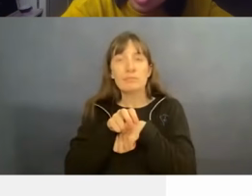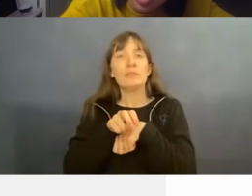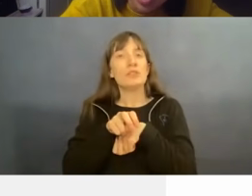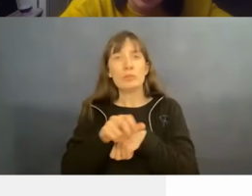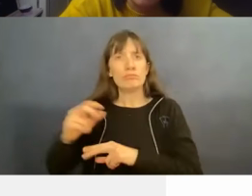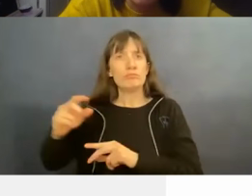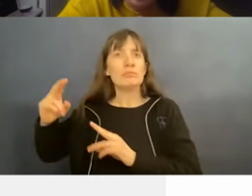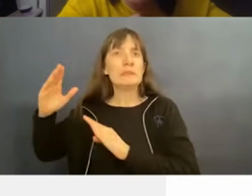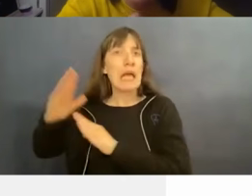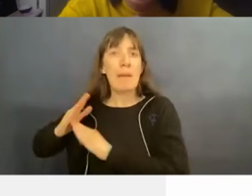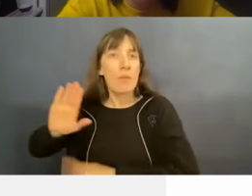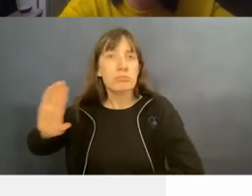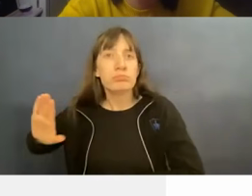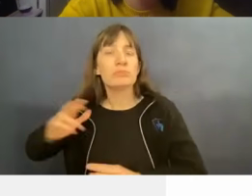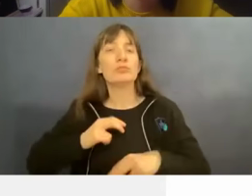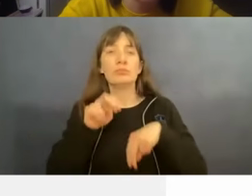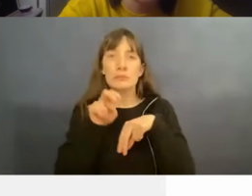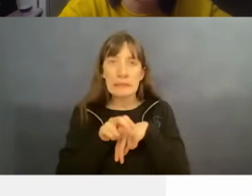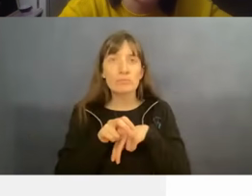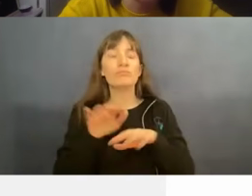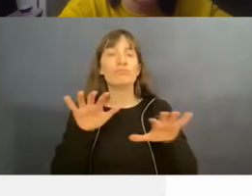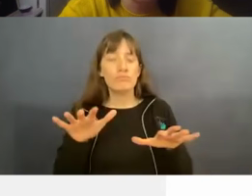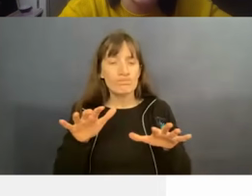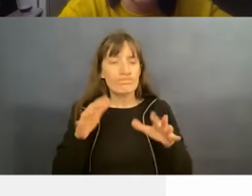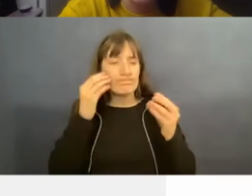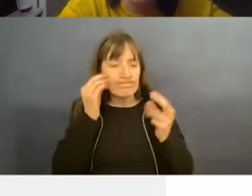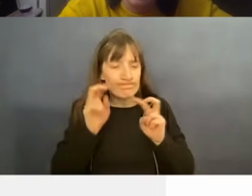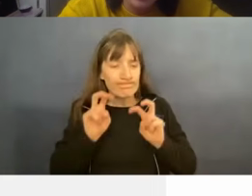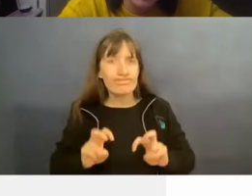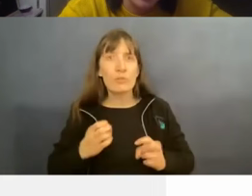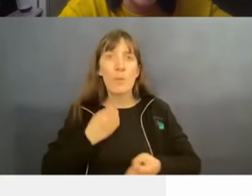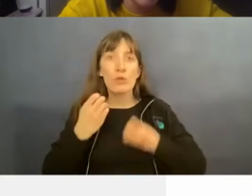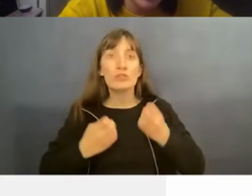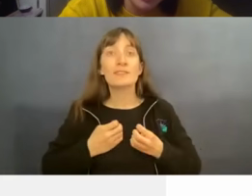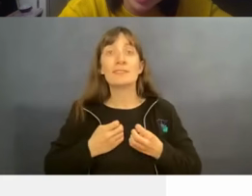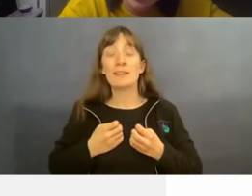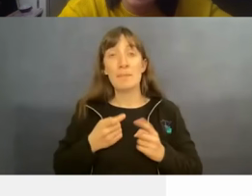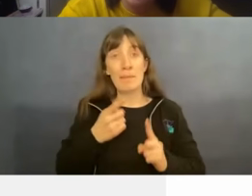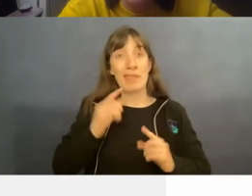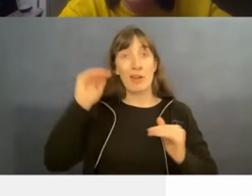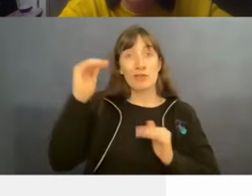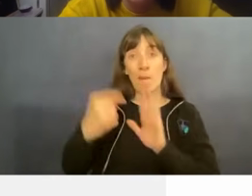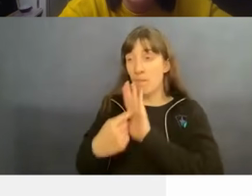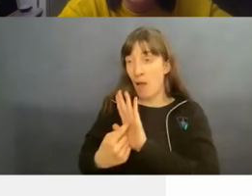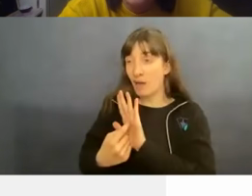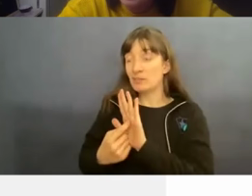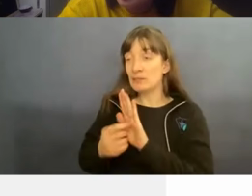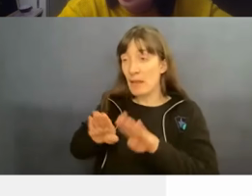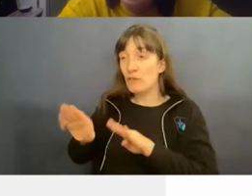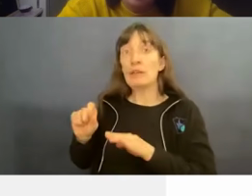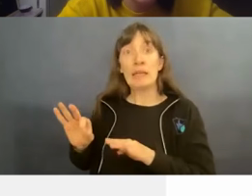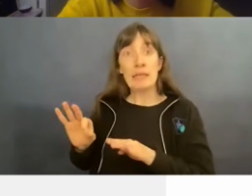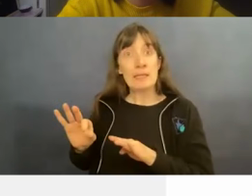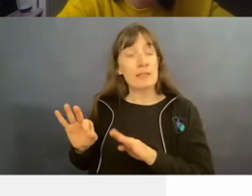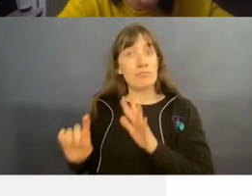emotions. Modeling the strategies, so maybe modeling taking deep breaths when they're feeling big emotions, taking